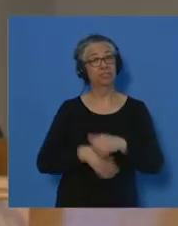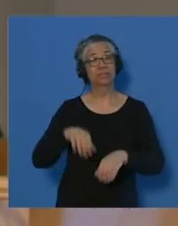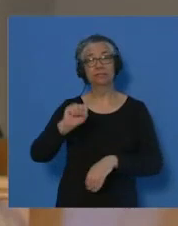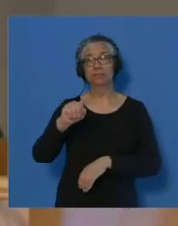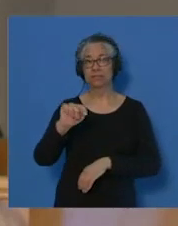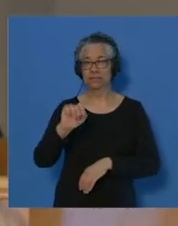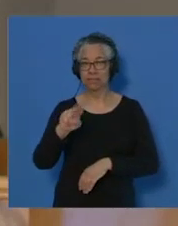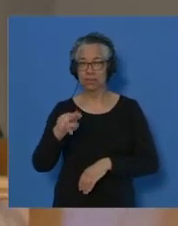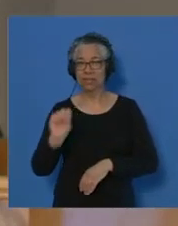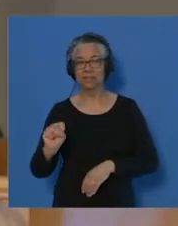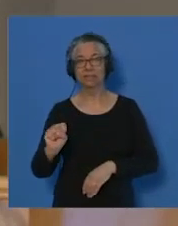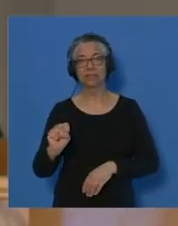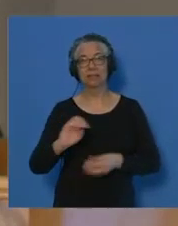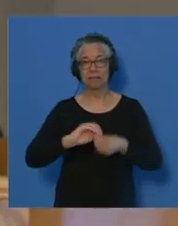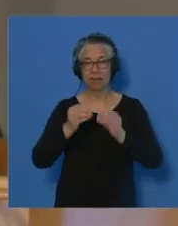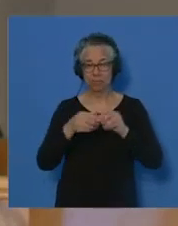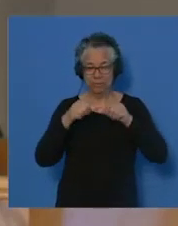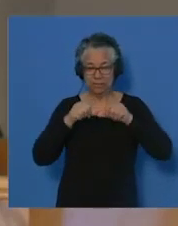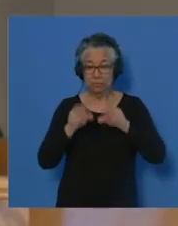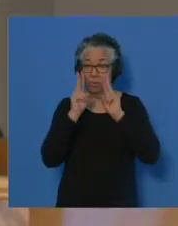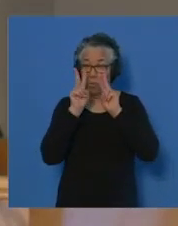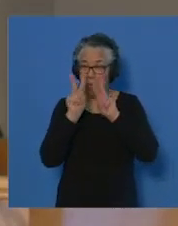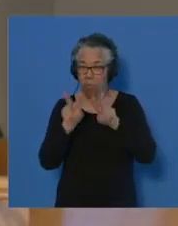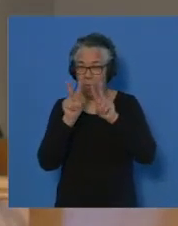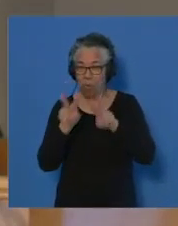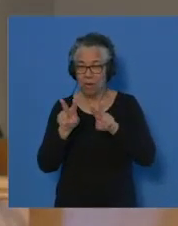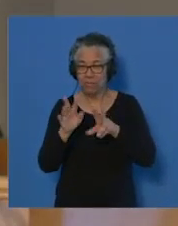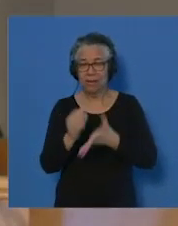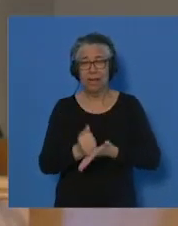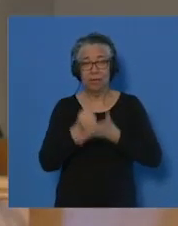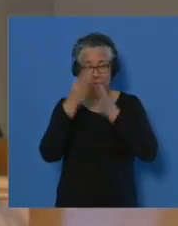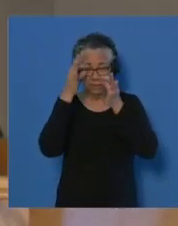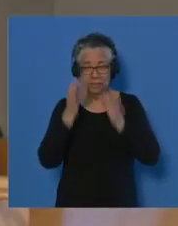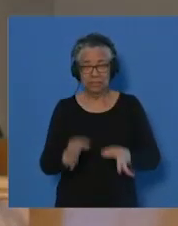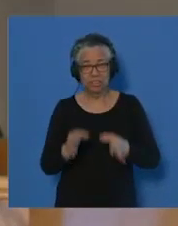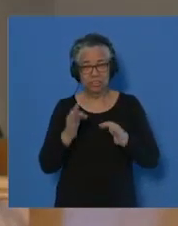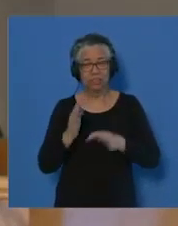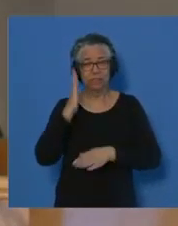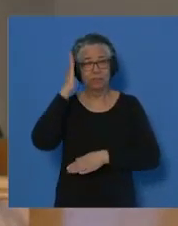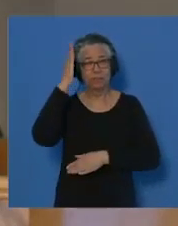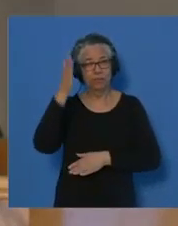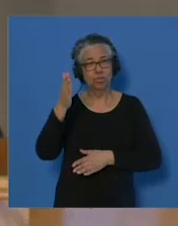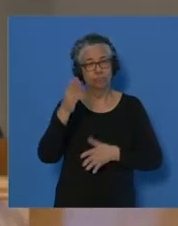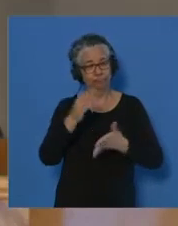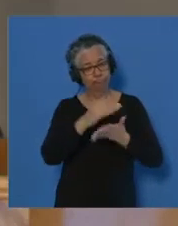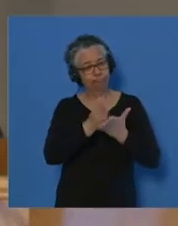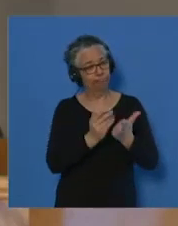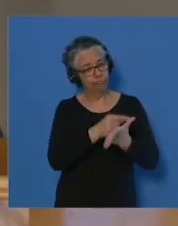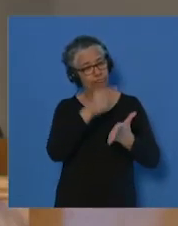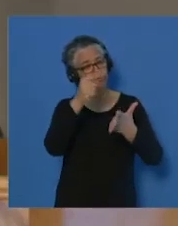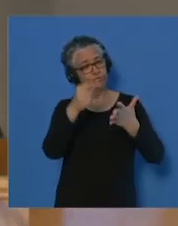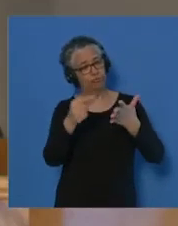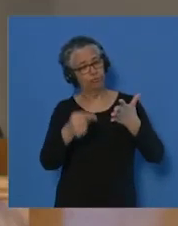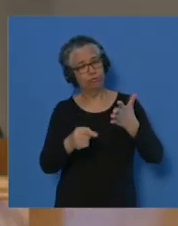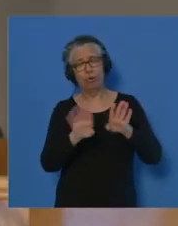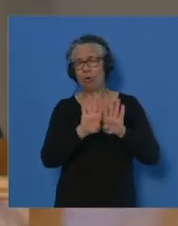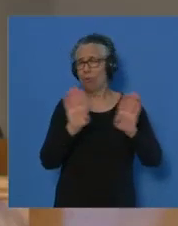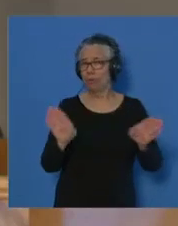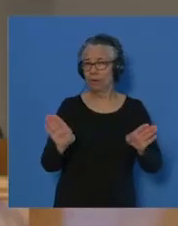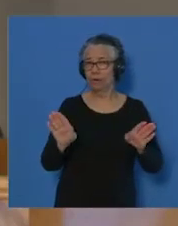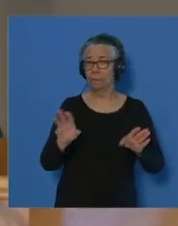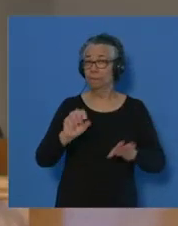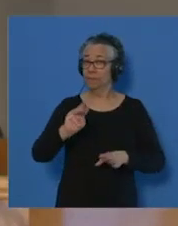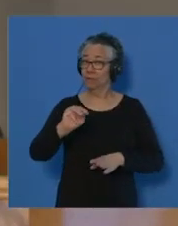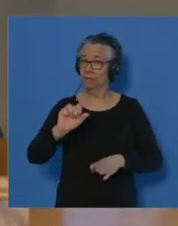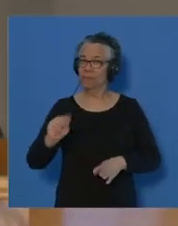will continue to be monitored and factored into decision-making for moving to future phases of our reopening. The ministry will use the